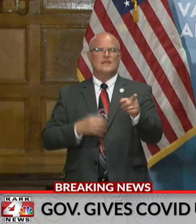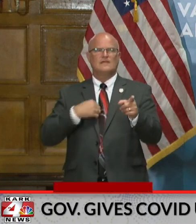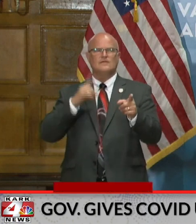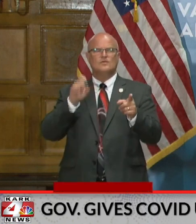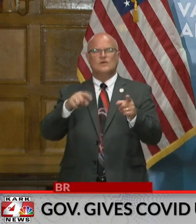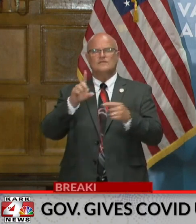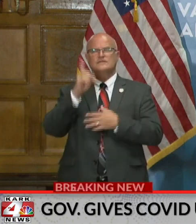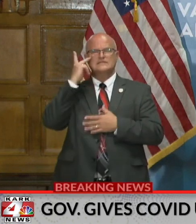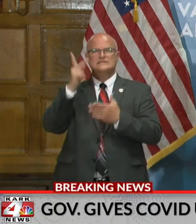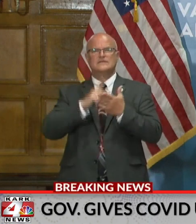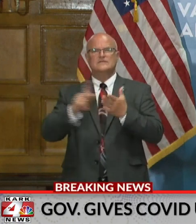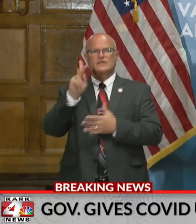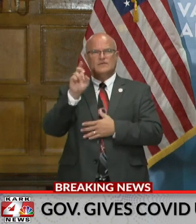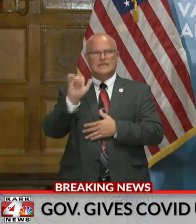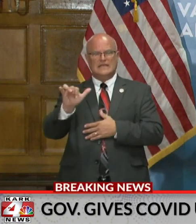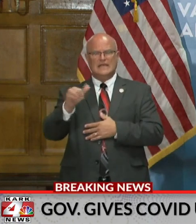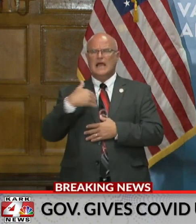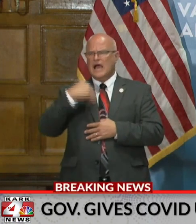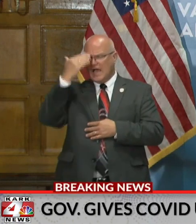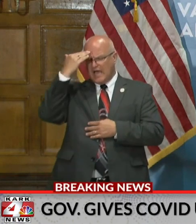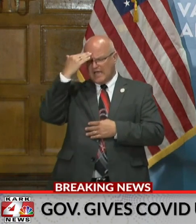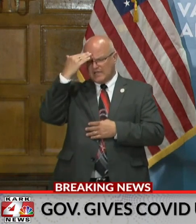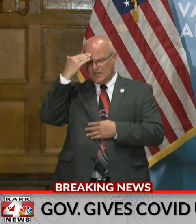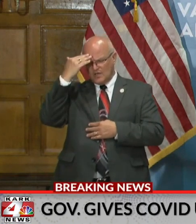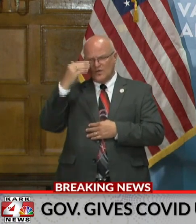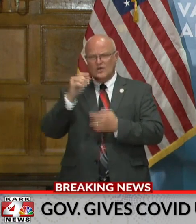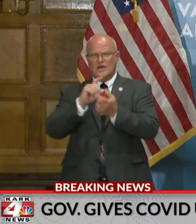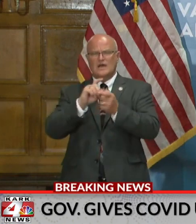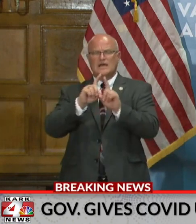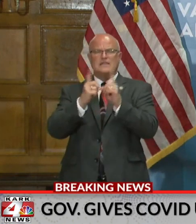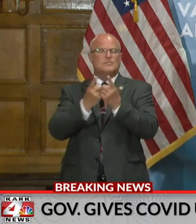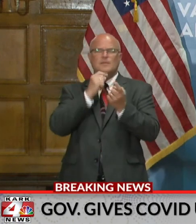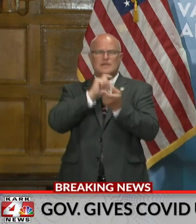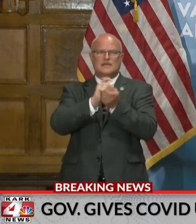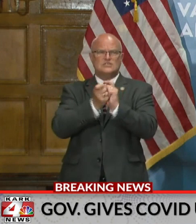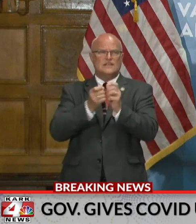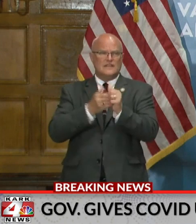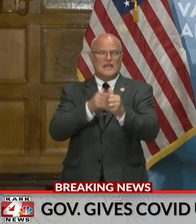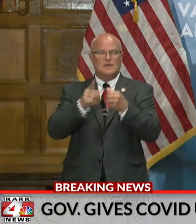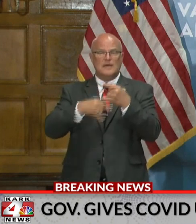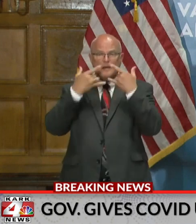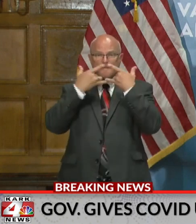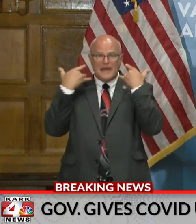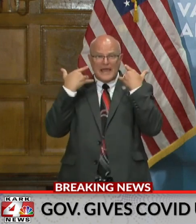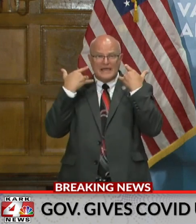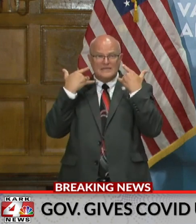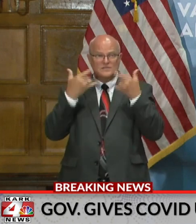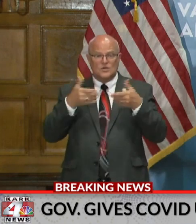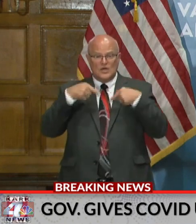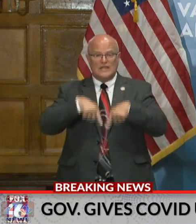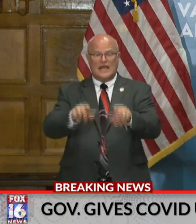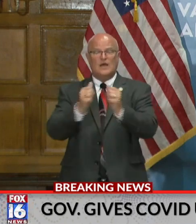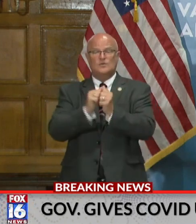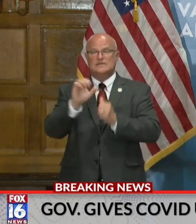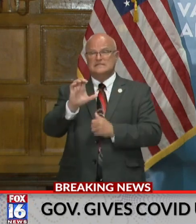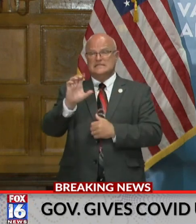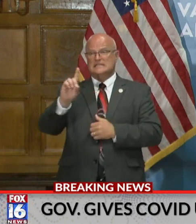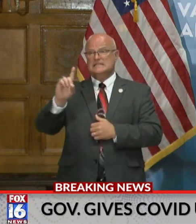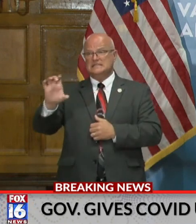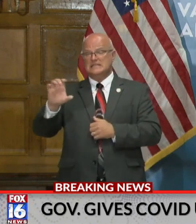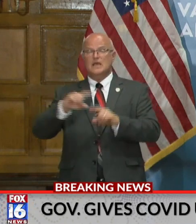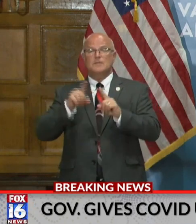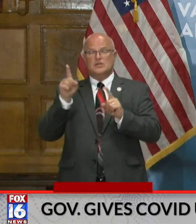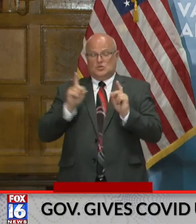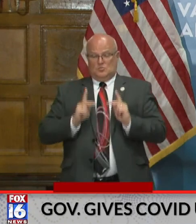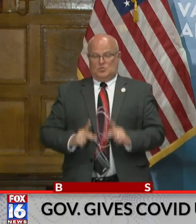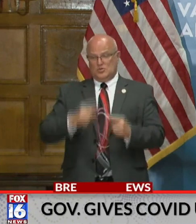For Secretary Key, I know that the Department of Ed changed their guidance about mask wearing to align with the CDC, but do